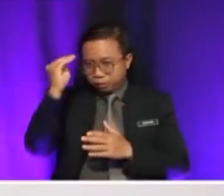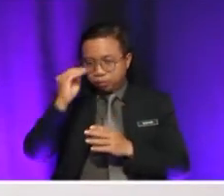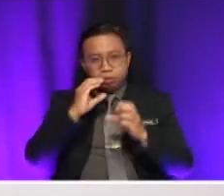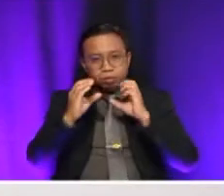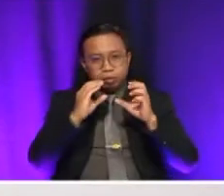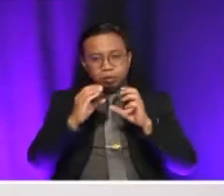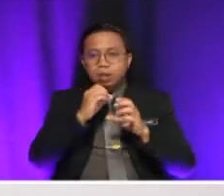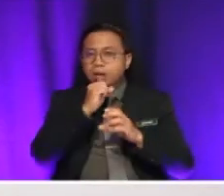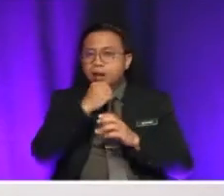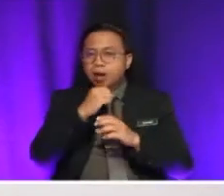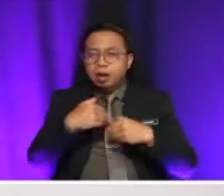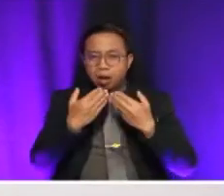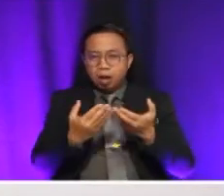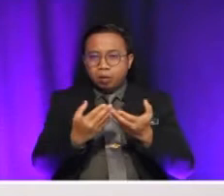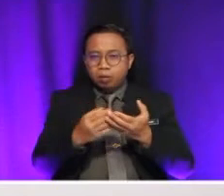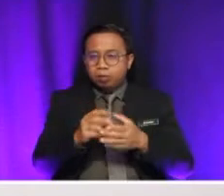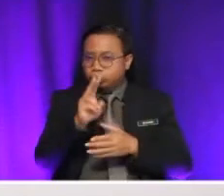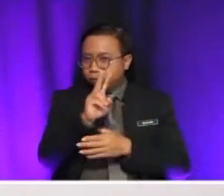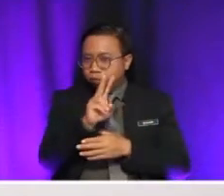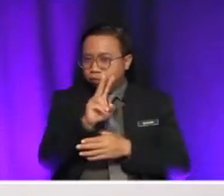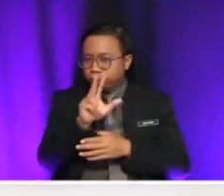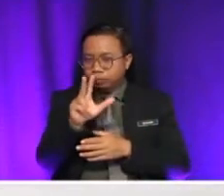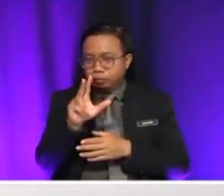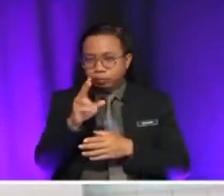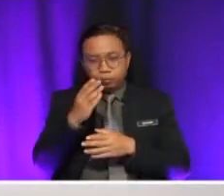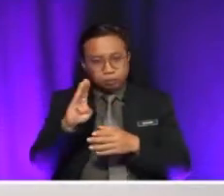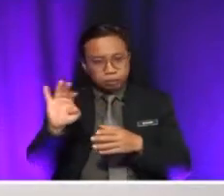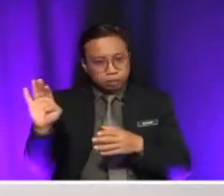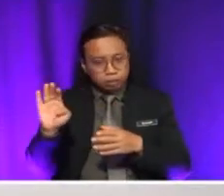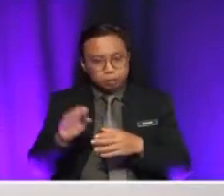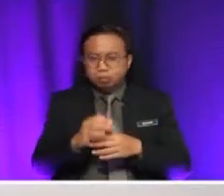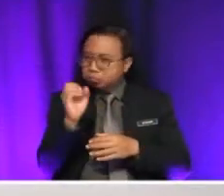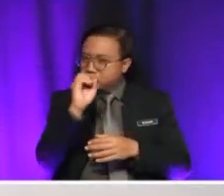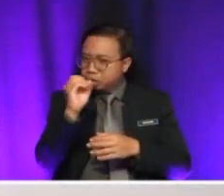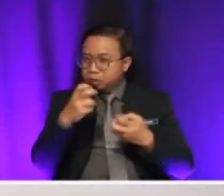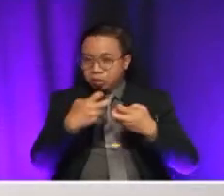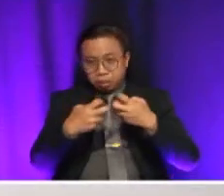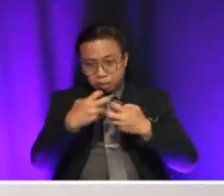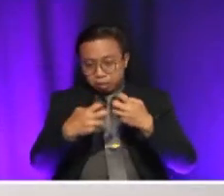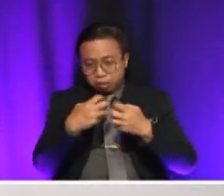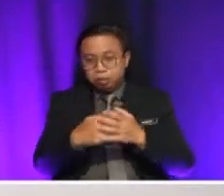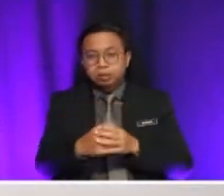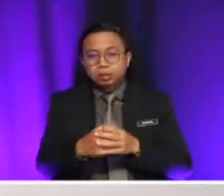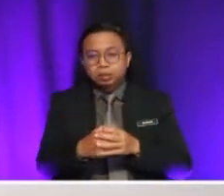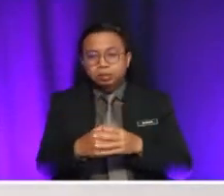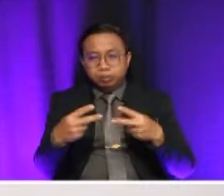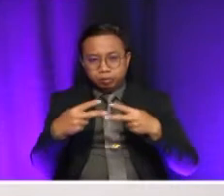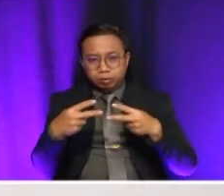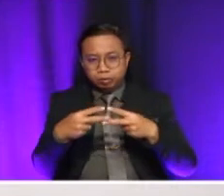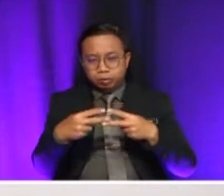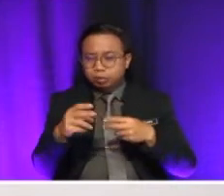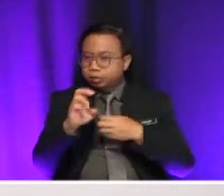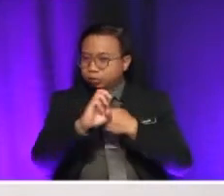how over 1.3 billion people have no access to electricity and are forced to use kerosene lamps and